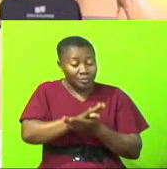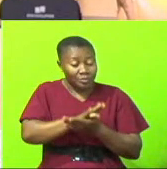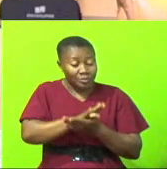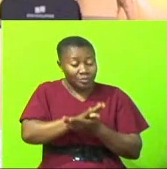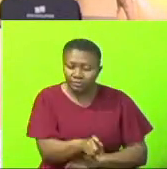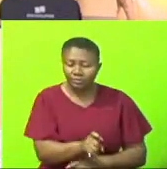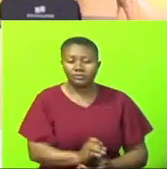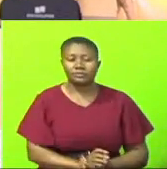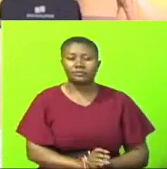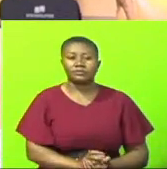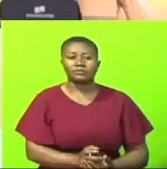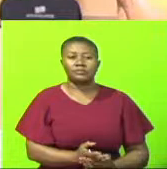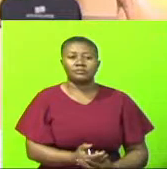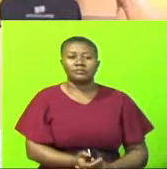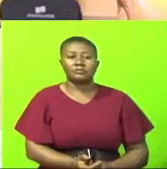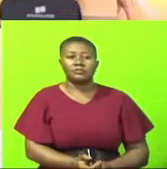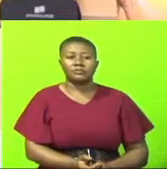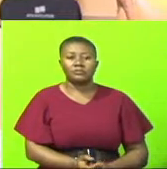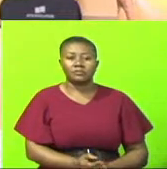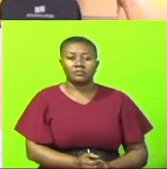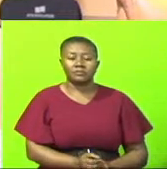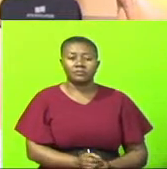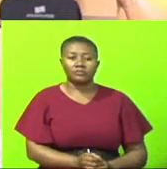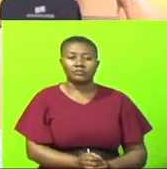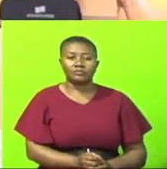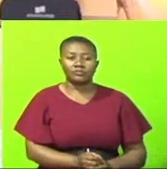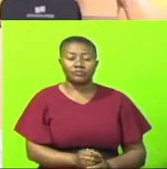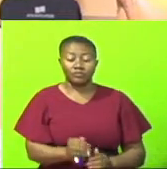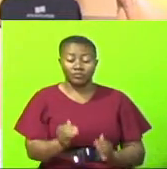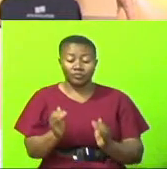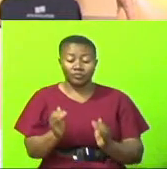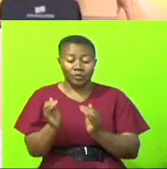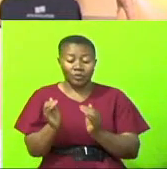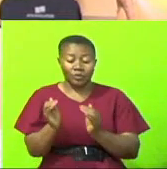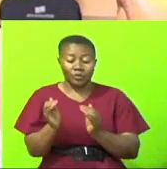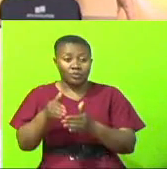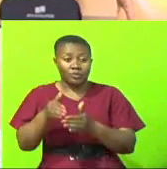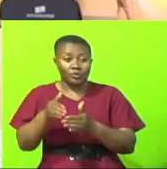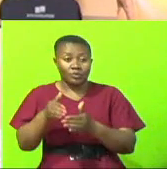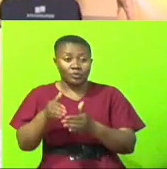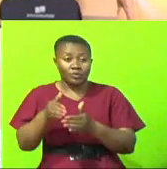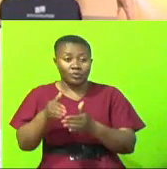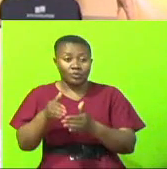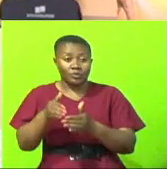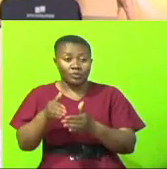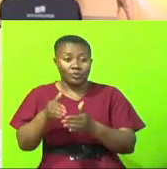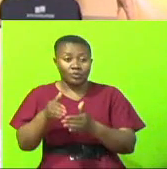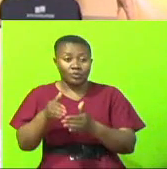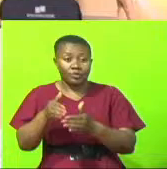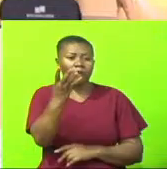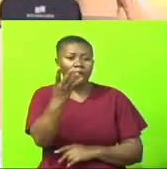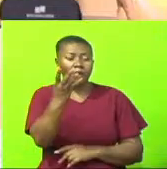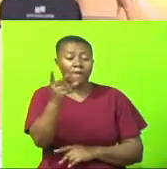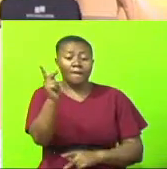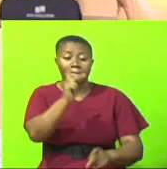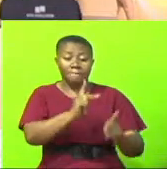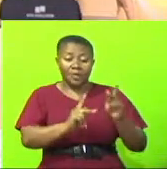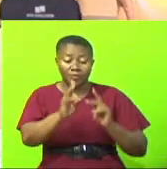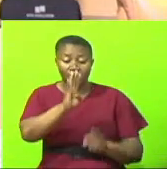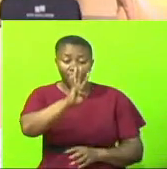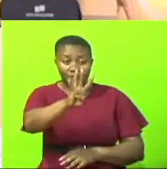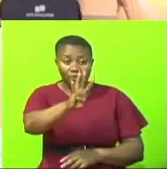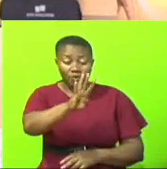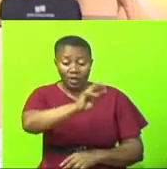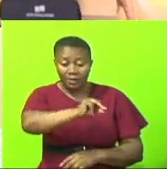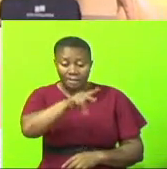Now, the minority leader referred to 4 persons or 4 members of parliament who have